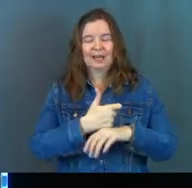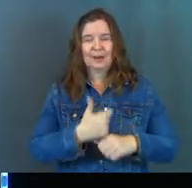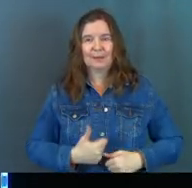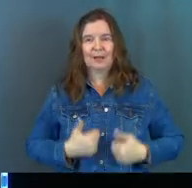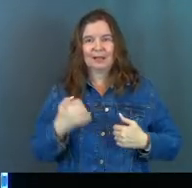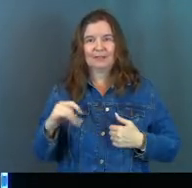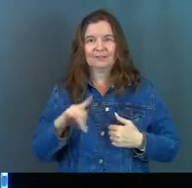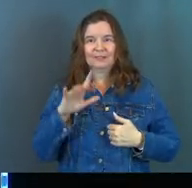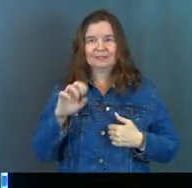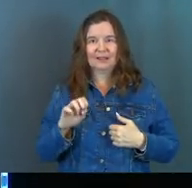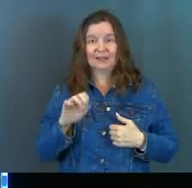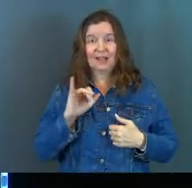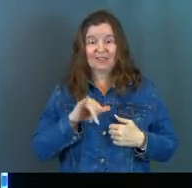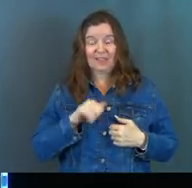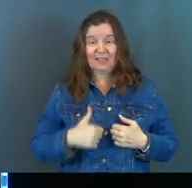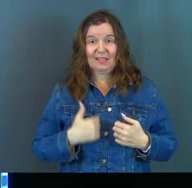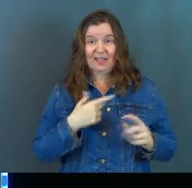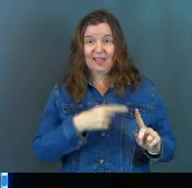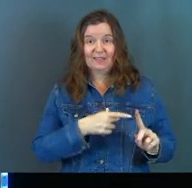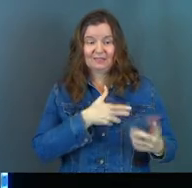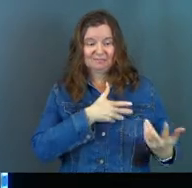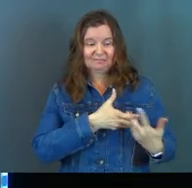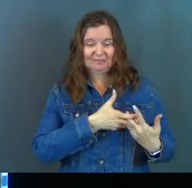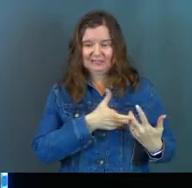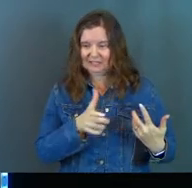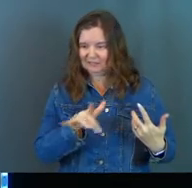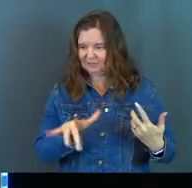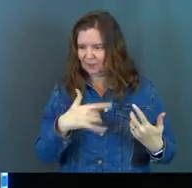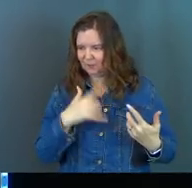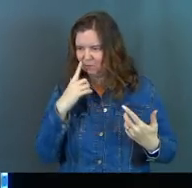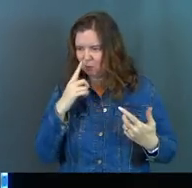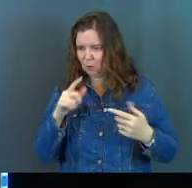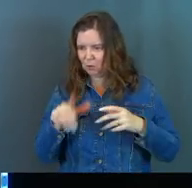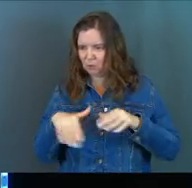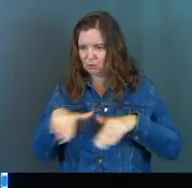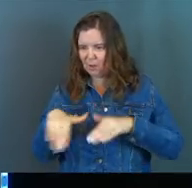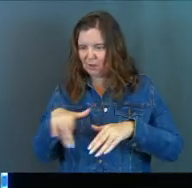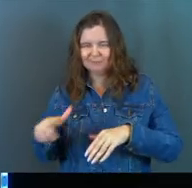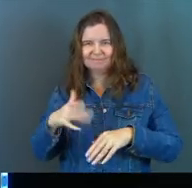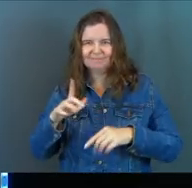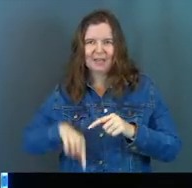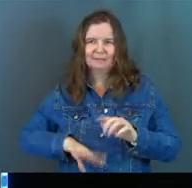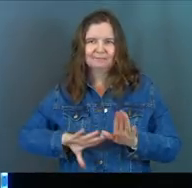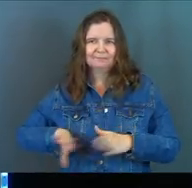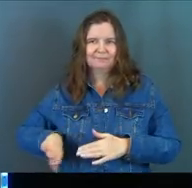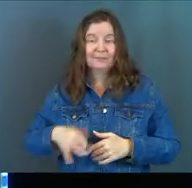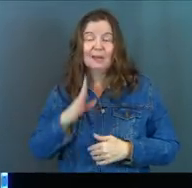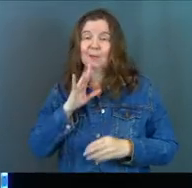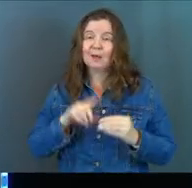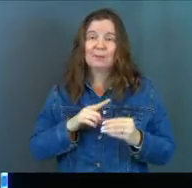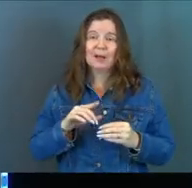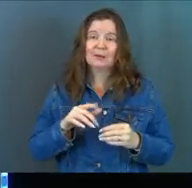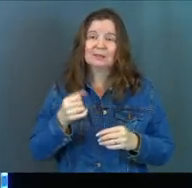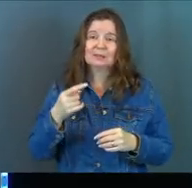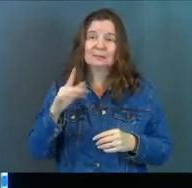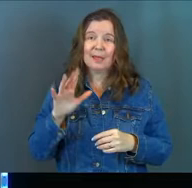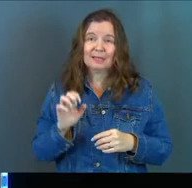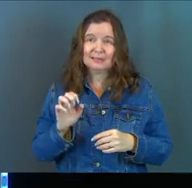life, and that life does not have room for the treadmill in it. And I'm not talking about